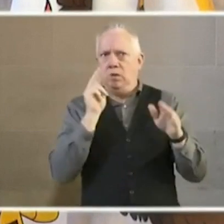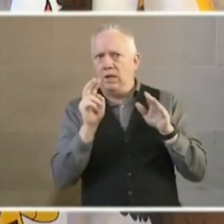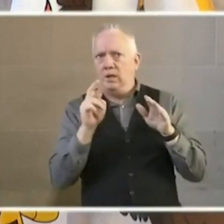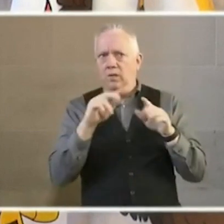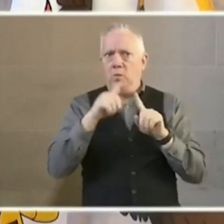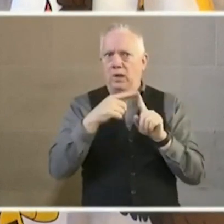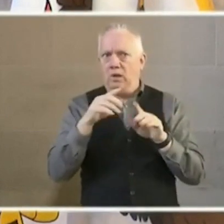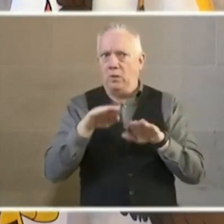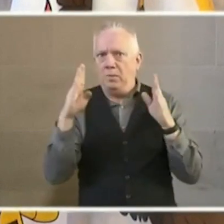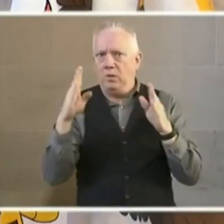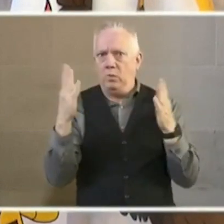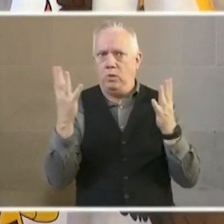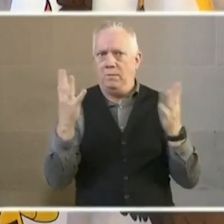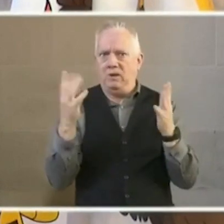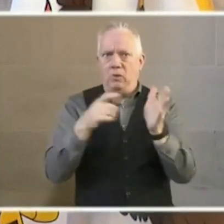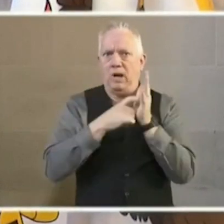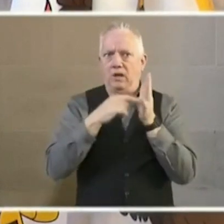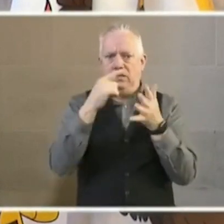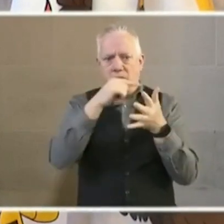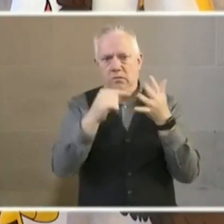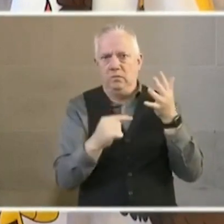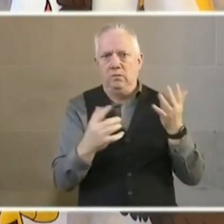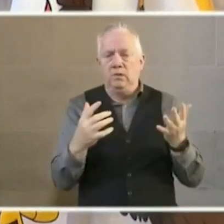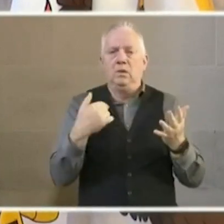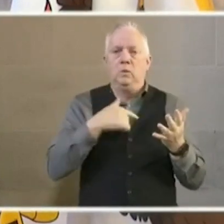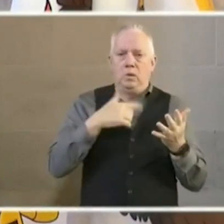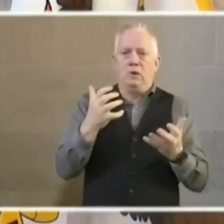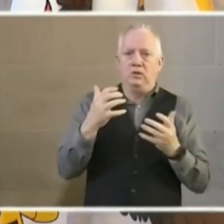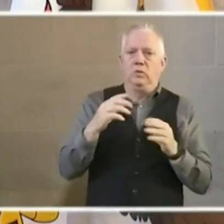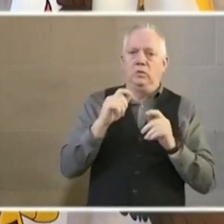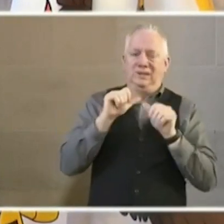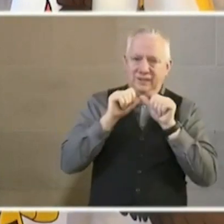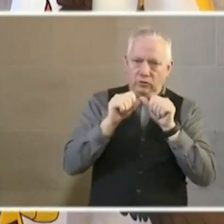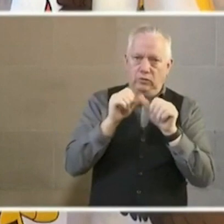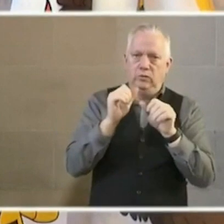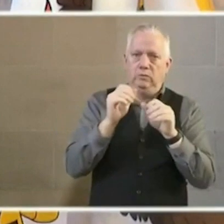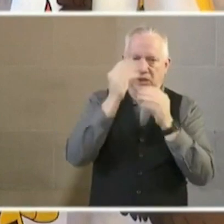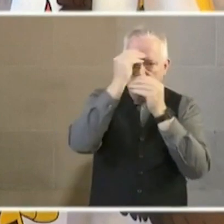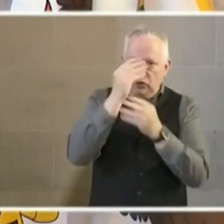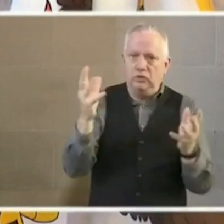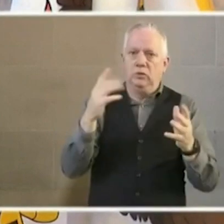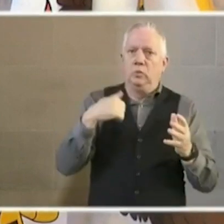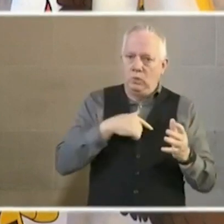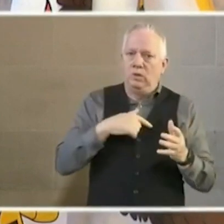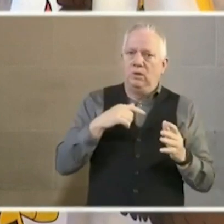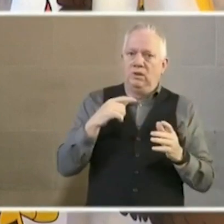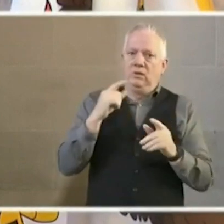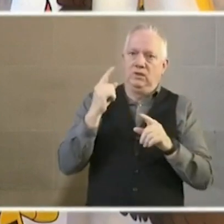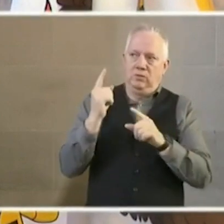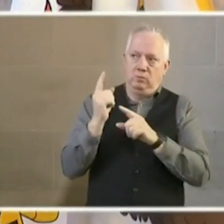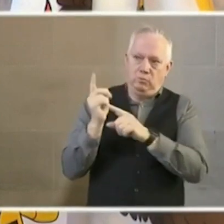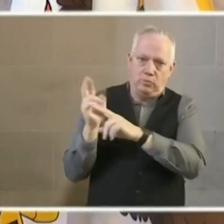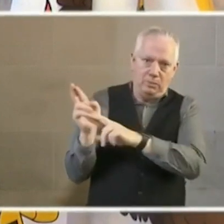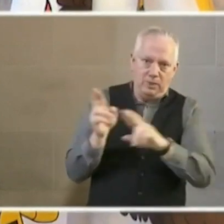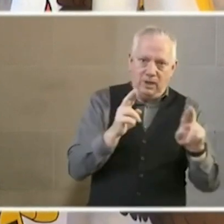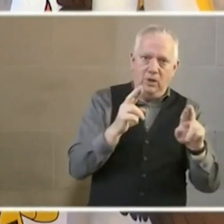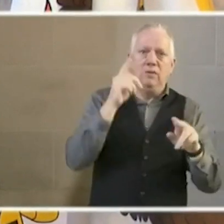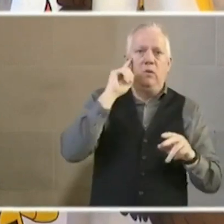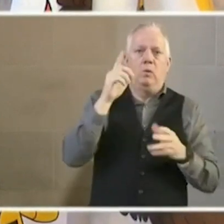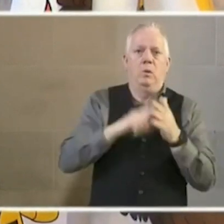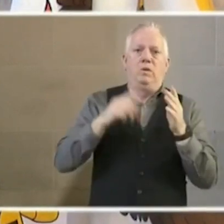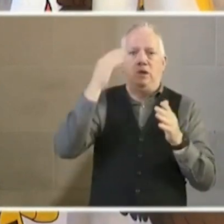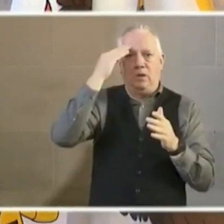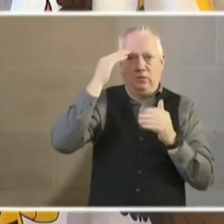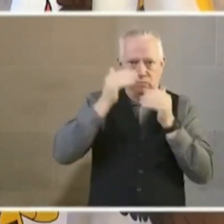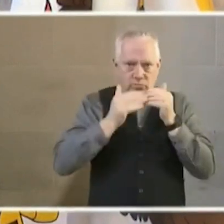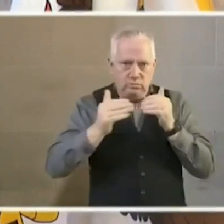when I open, what am I required to do? So we want to continue to make sure we are getting you prepared for what we